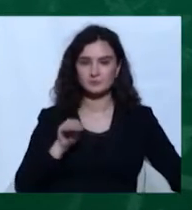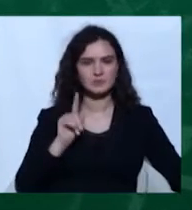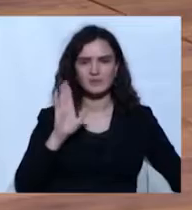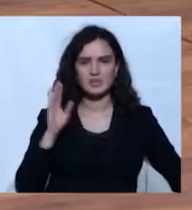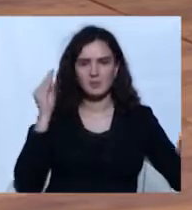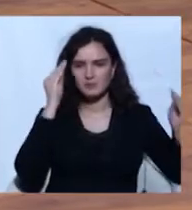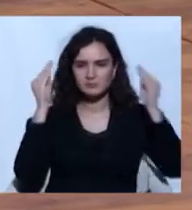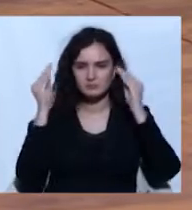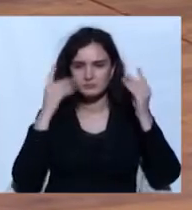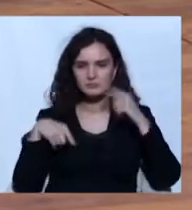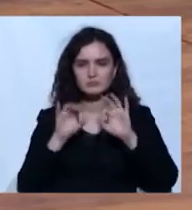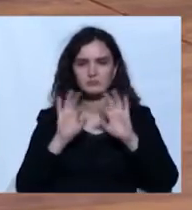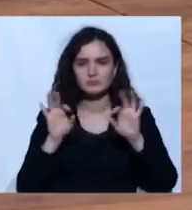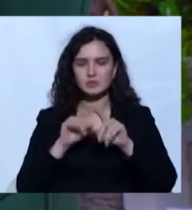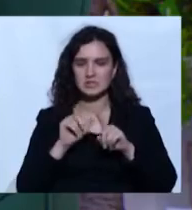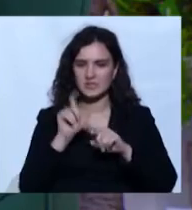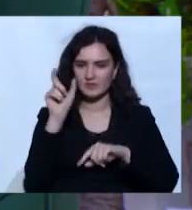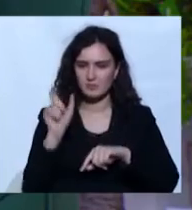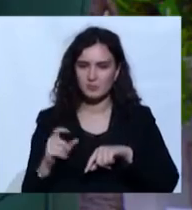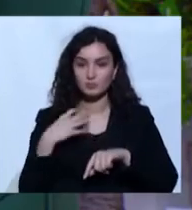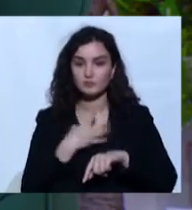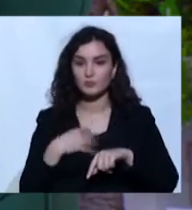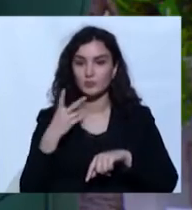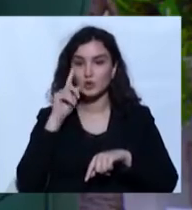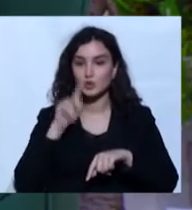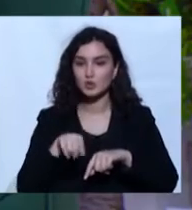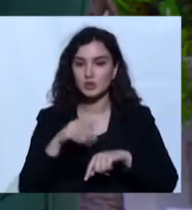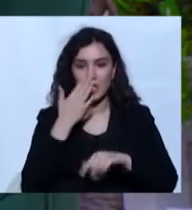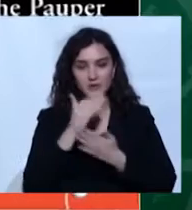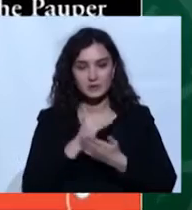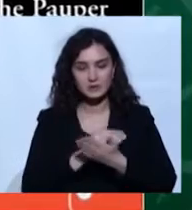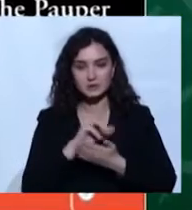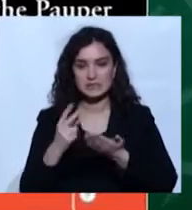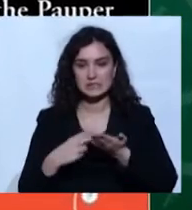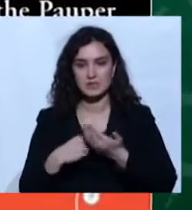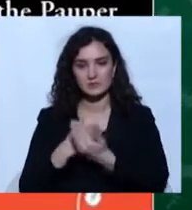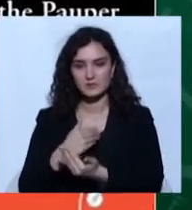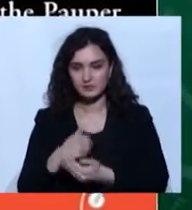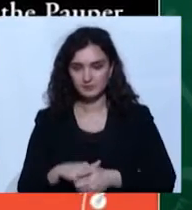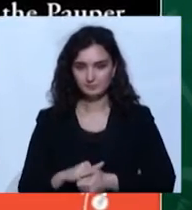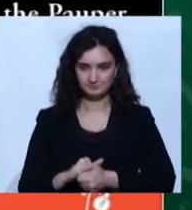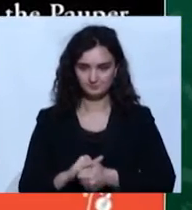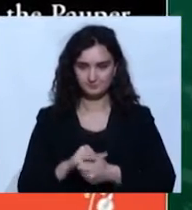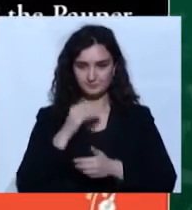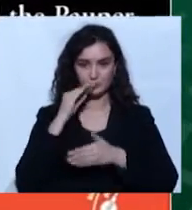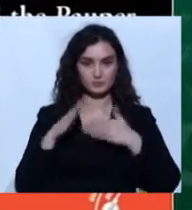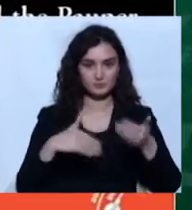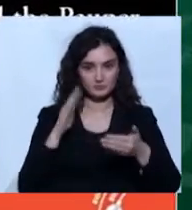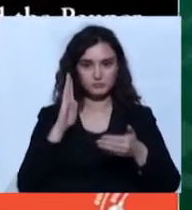First, on our agenda for today, we will review vocabulary words you need to know for our lesson and for the